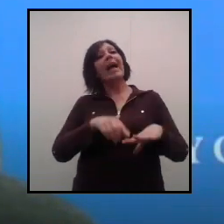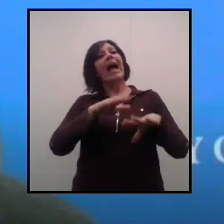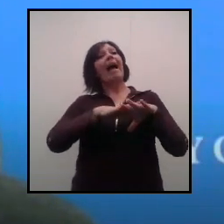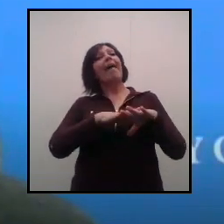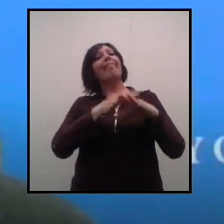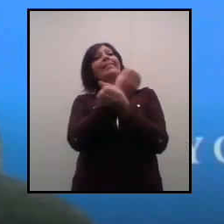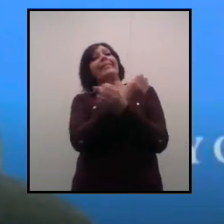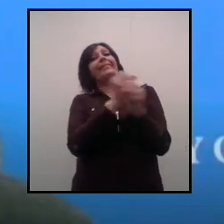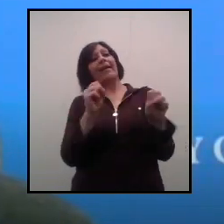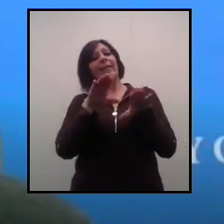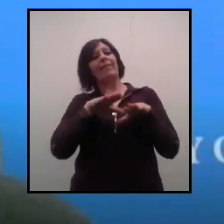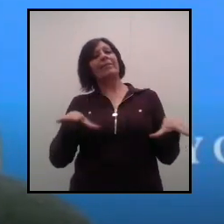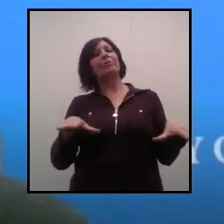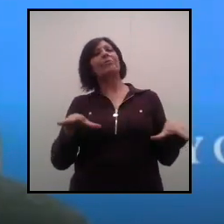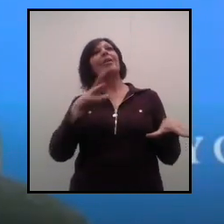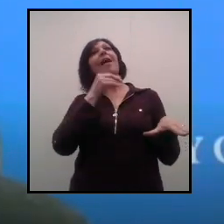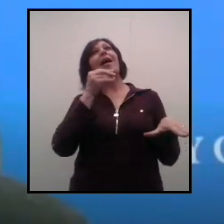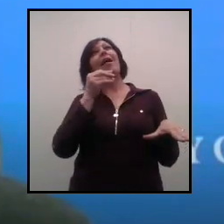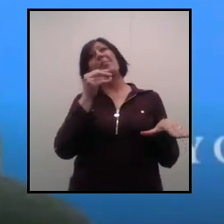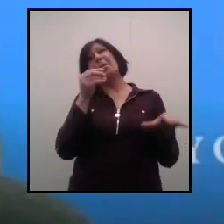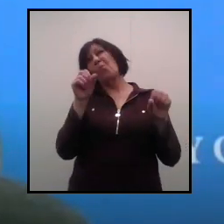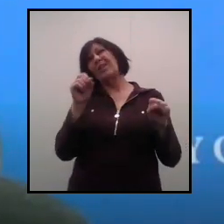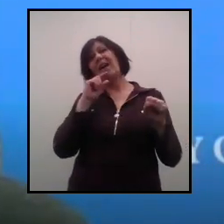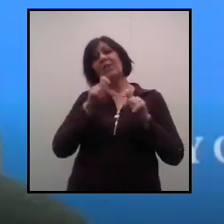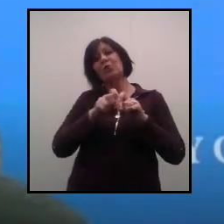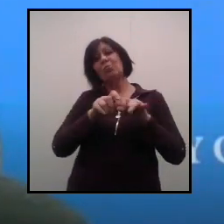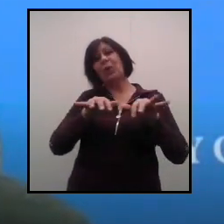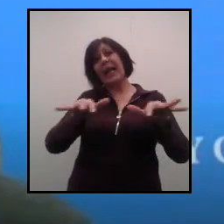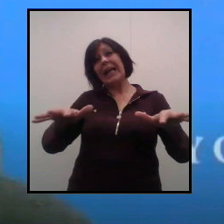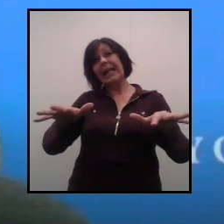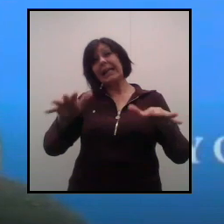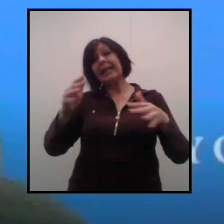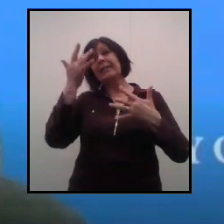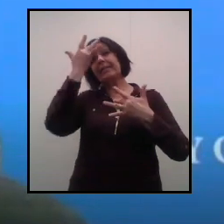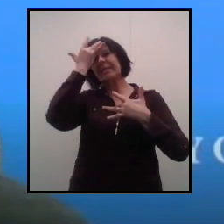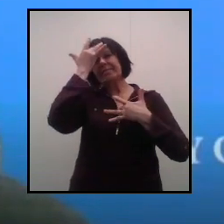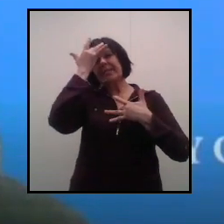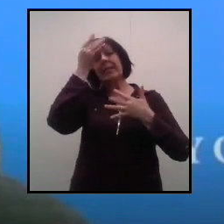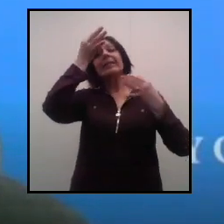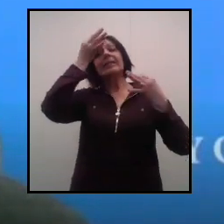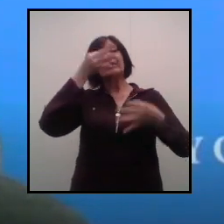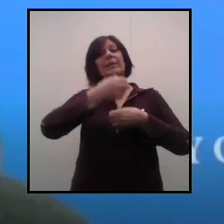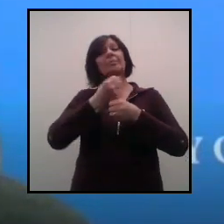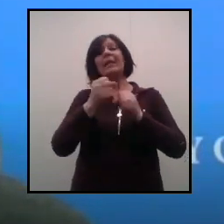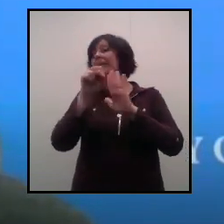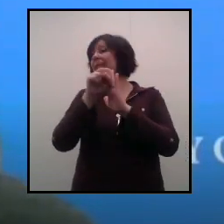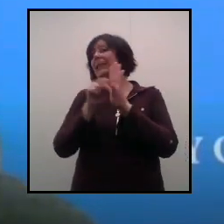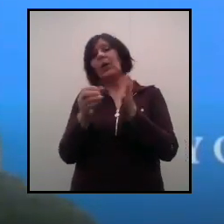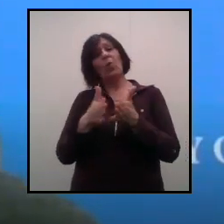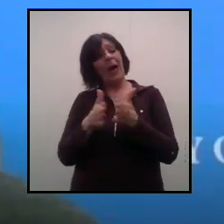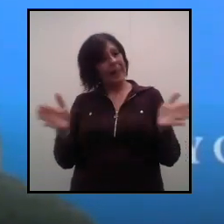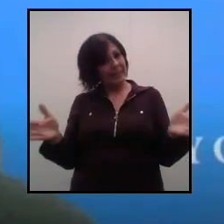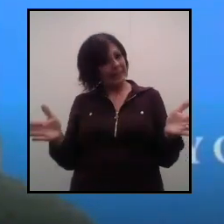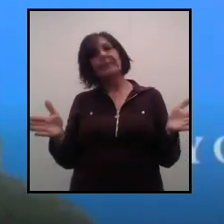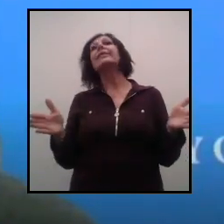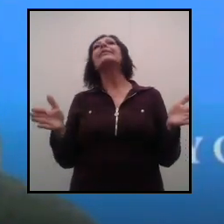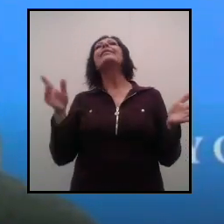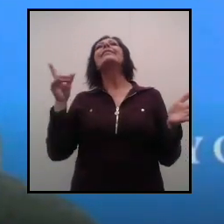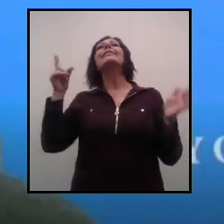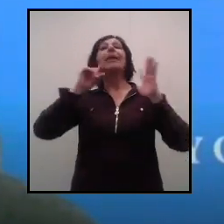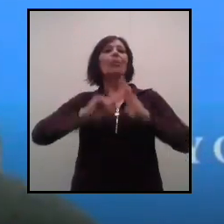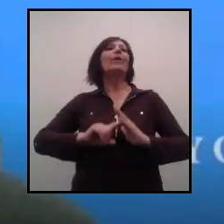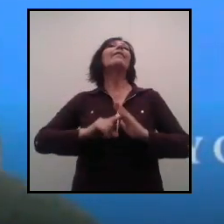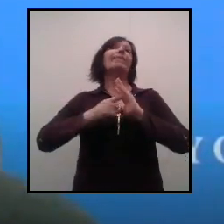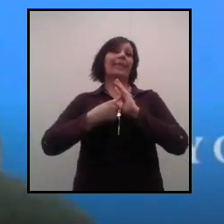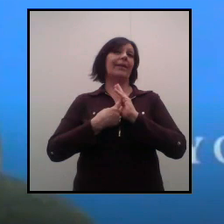of spreading the disease through children to their parents and grandparents, and that decision was made statewide. That is in effect and